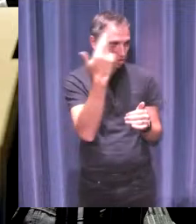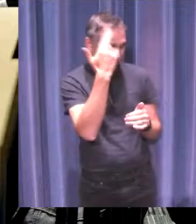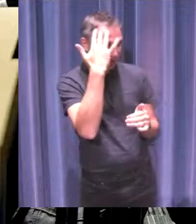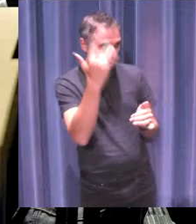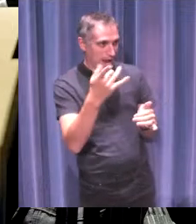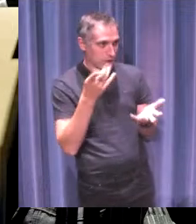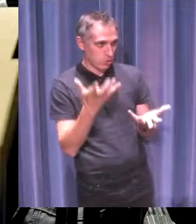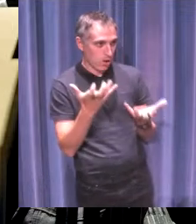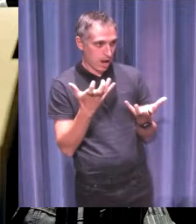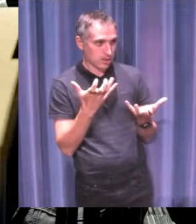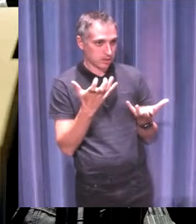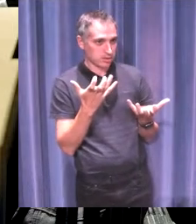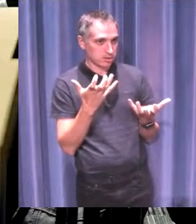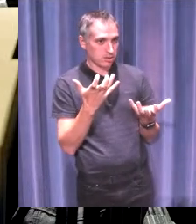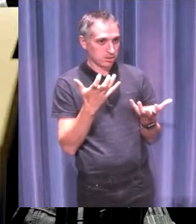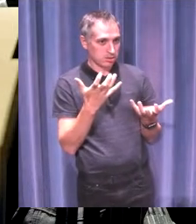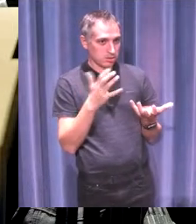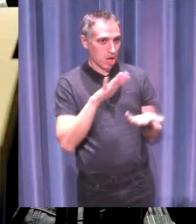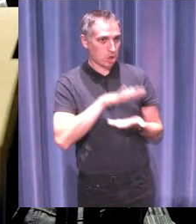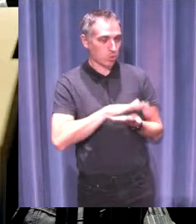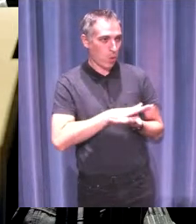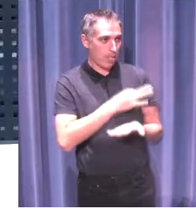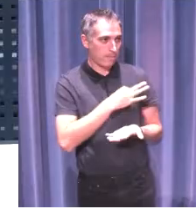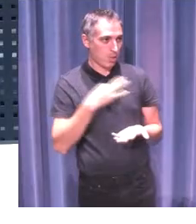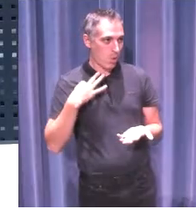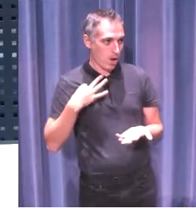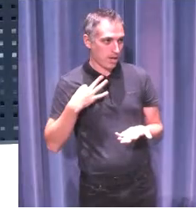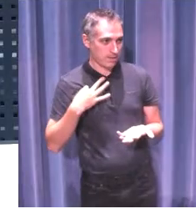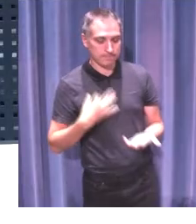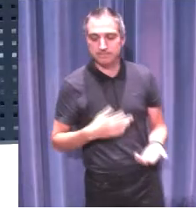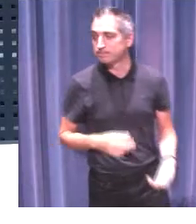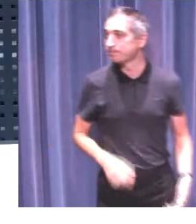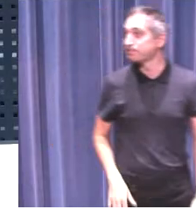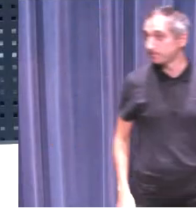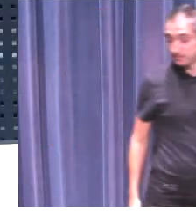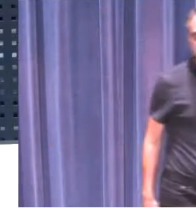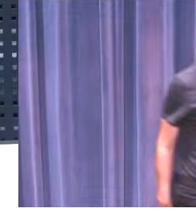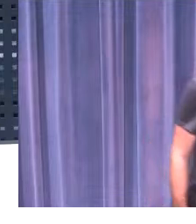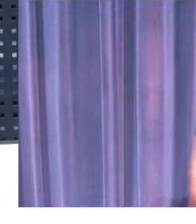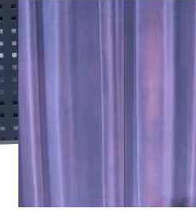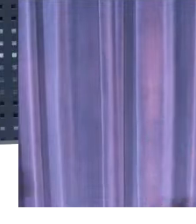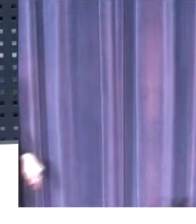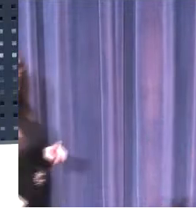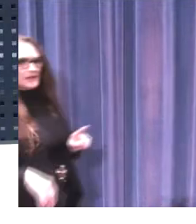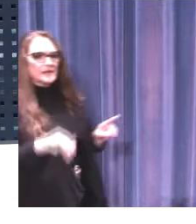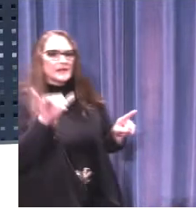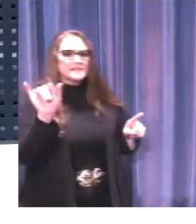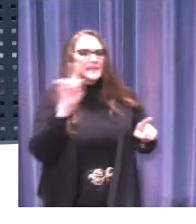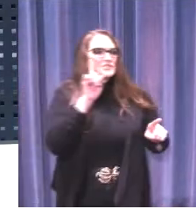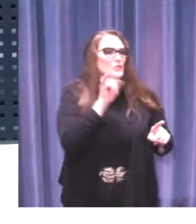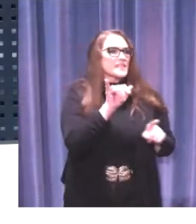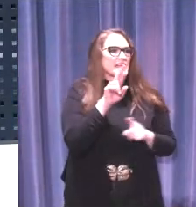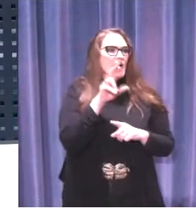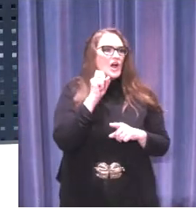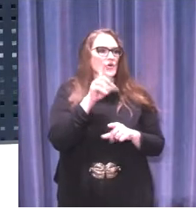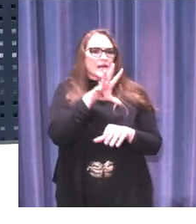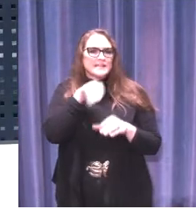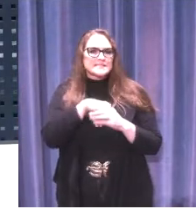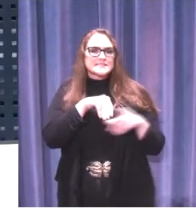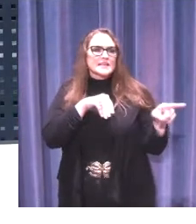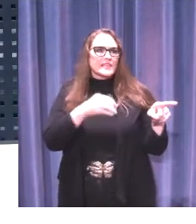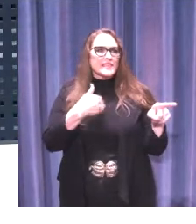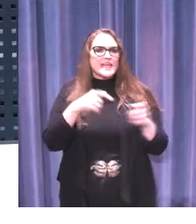be a school employee. Yes. Yes, Okay. and that's where the IRS comes in, is they